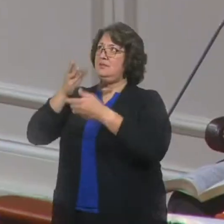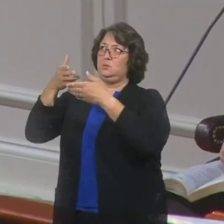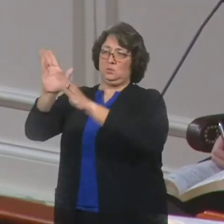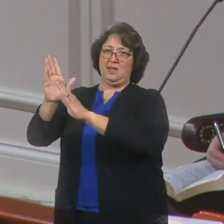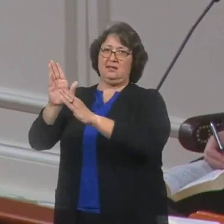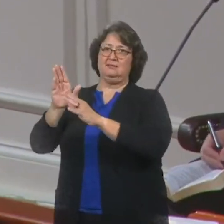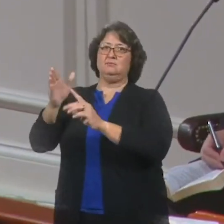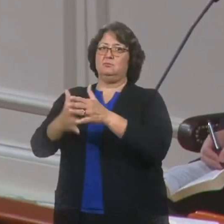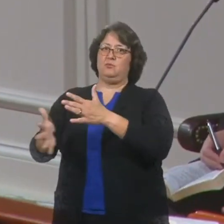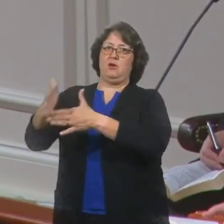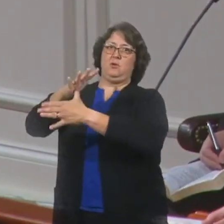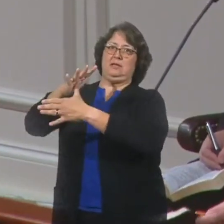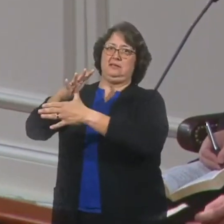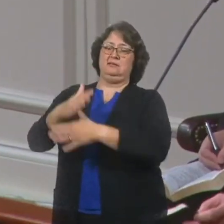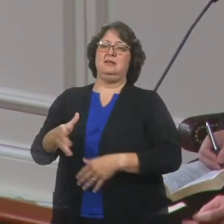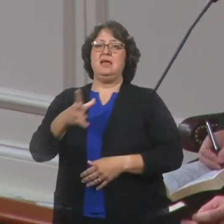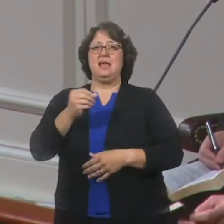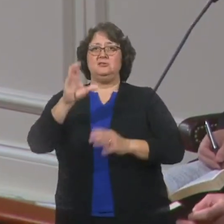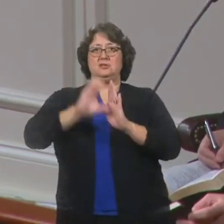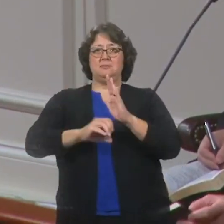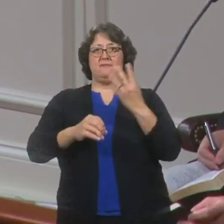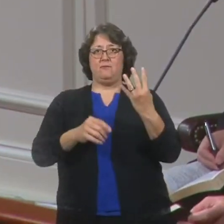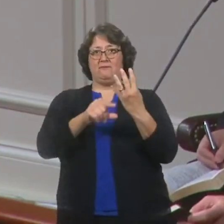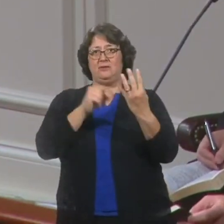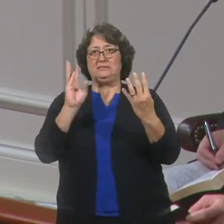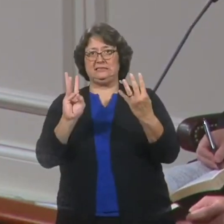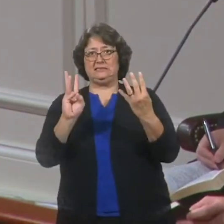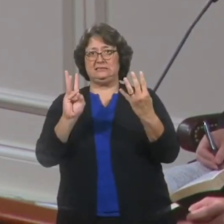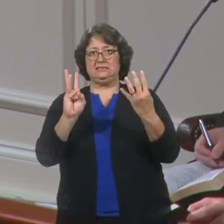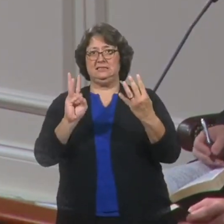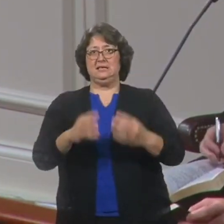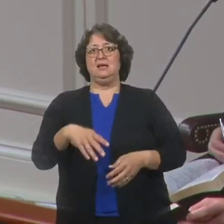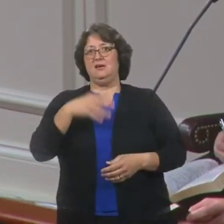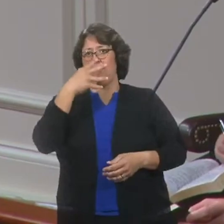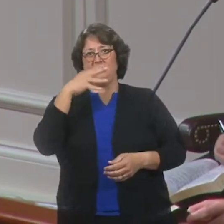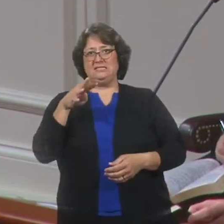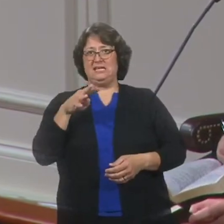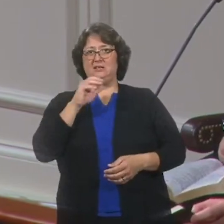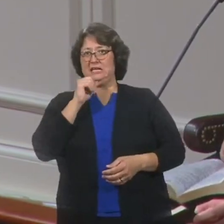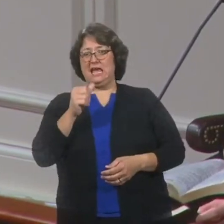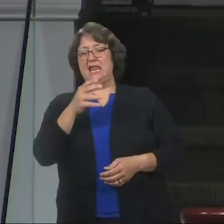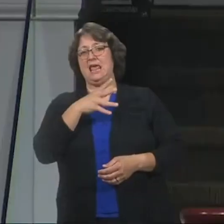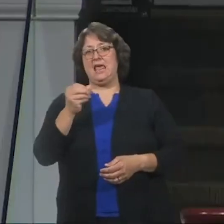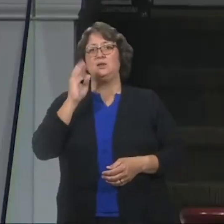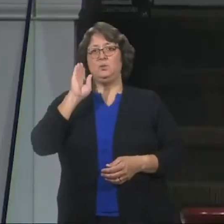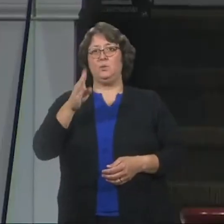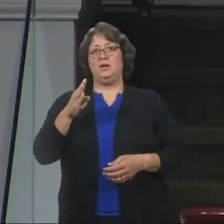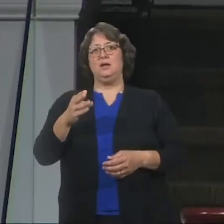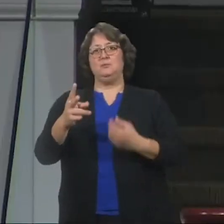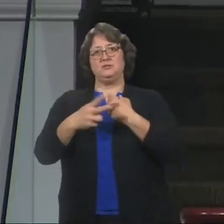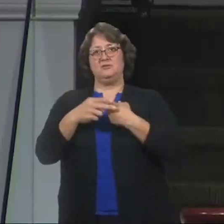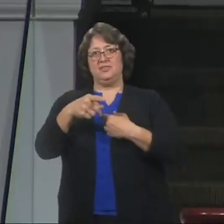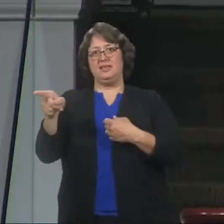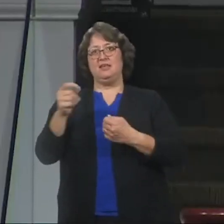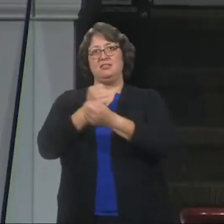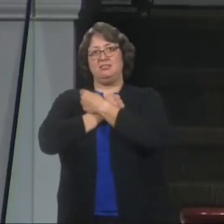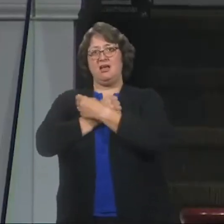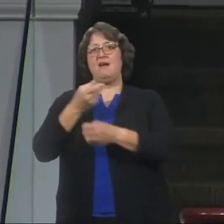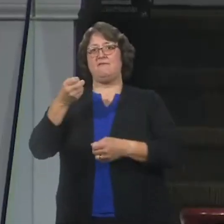6, read it with me if you would, please. Chapter 4, verse 6. Are you ready? Forsake her not, love